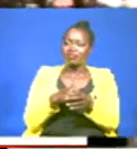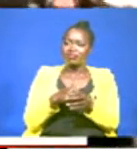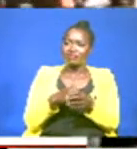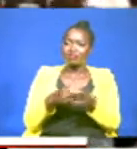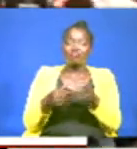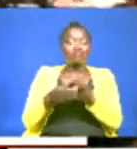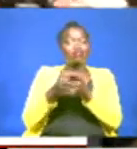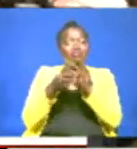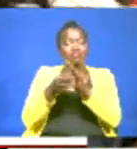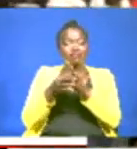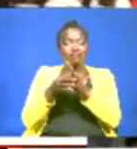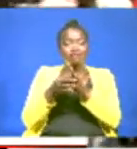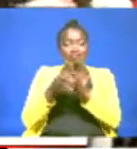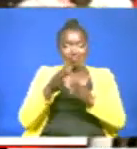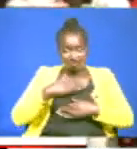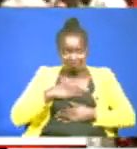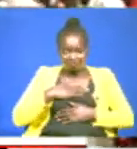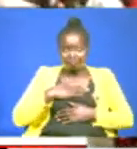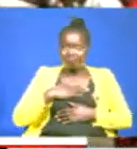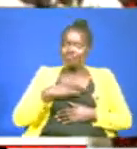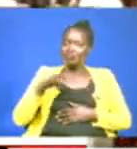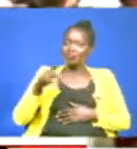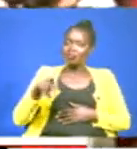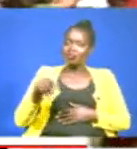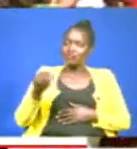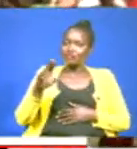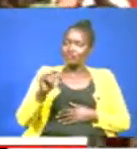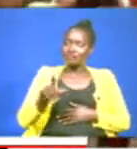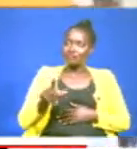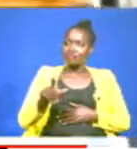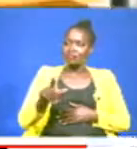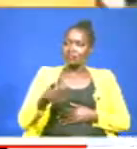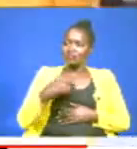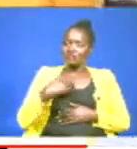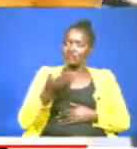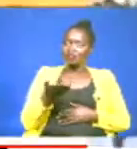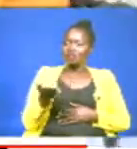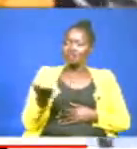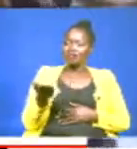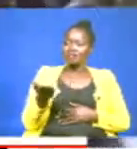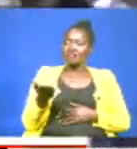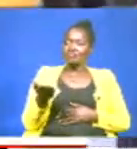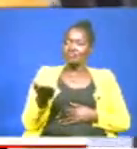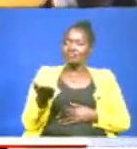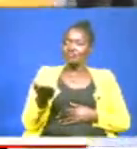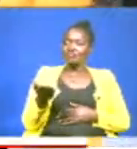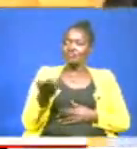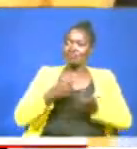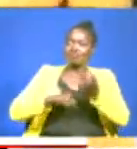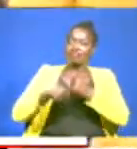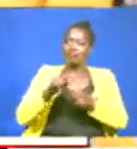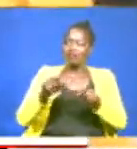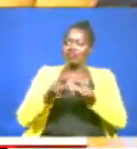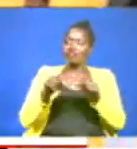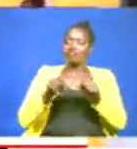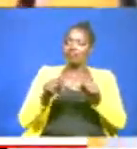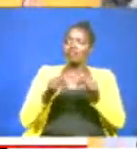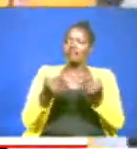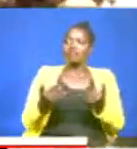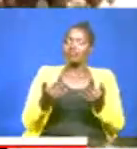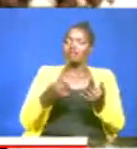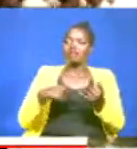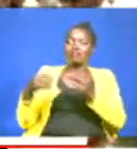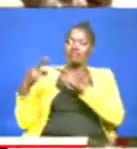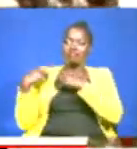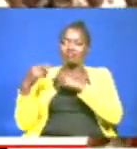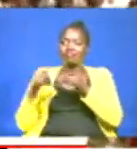buor, so kila wakati tukue na hii vitendo vile inaendelea. Ni jukumu kwetu kama